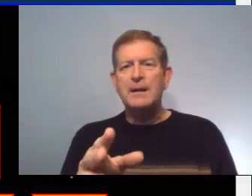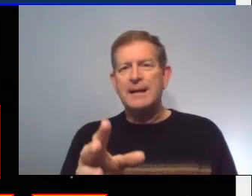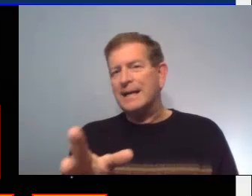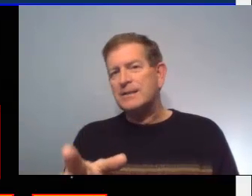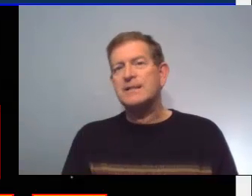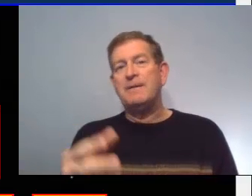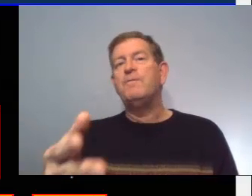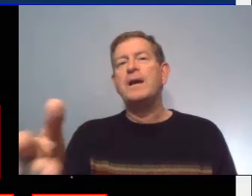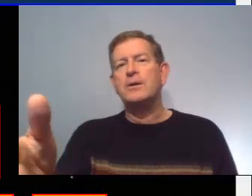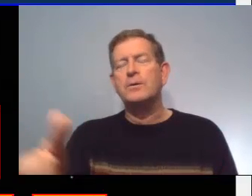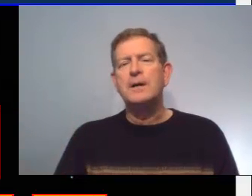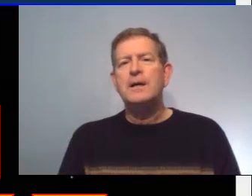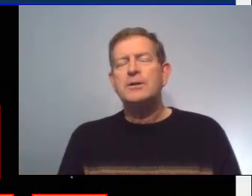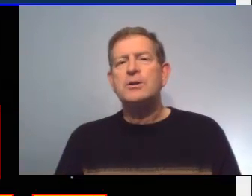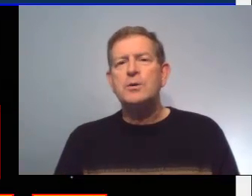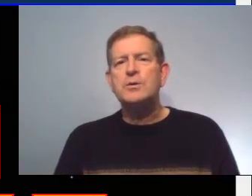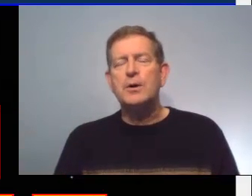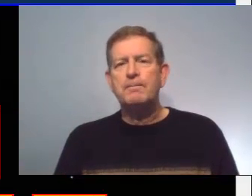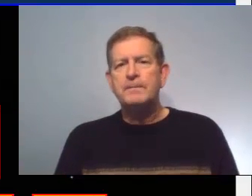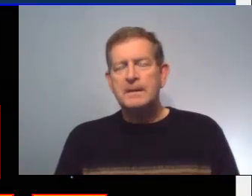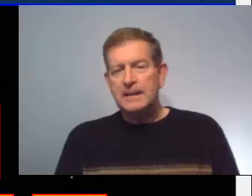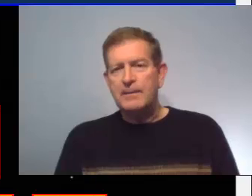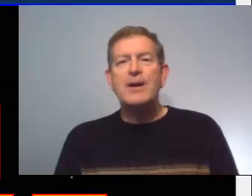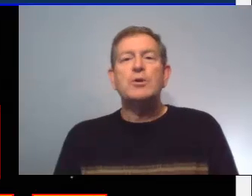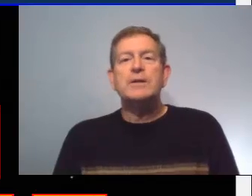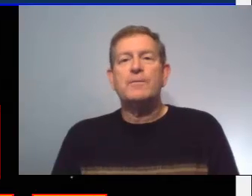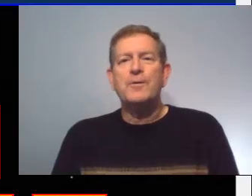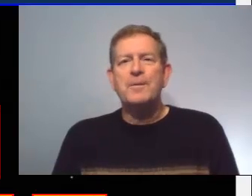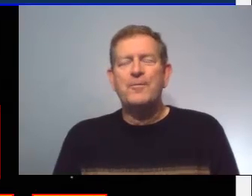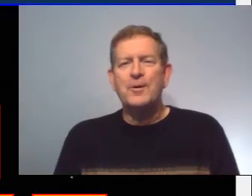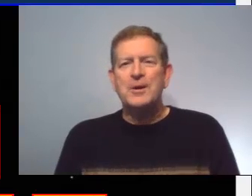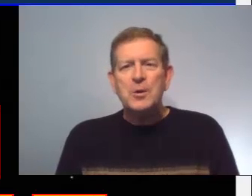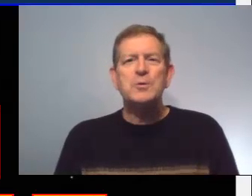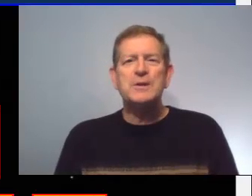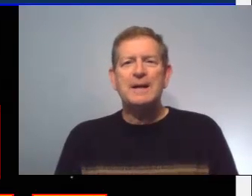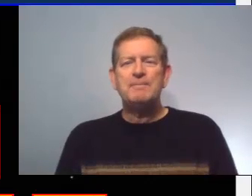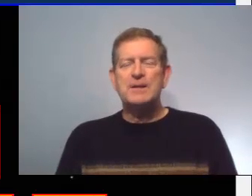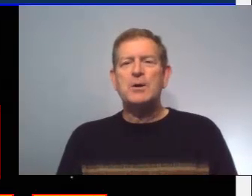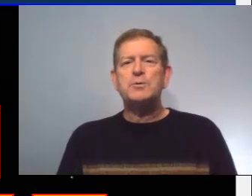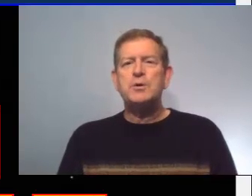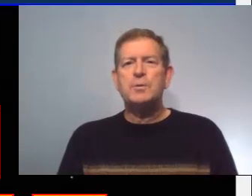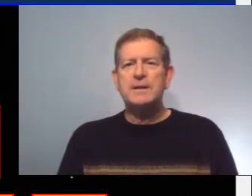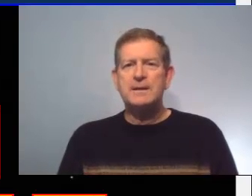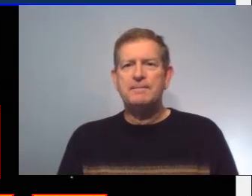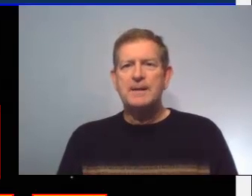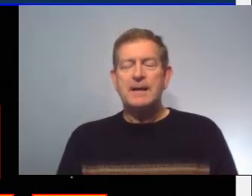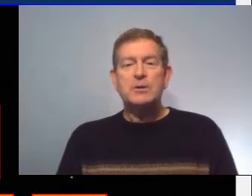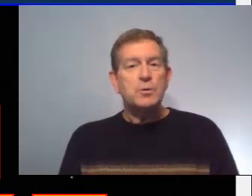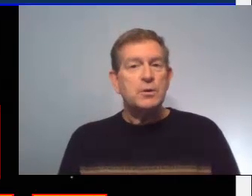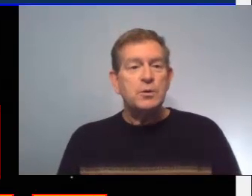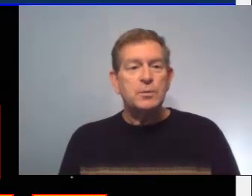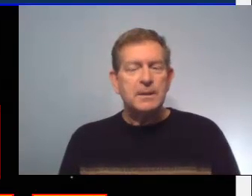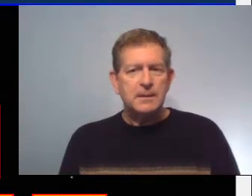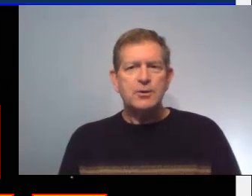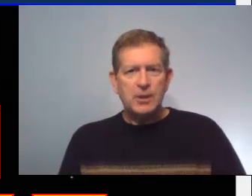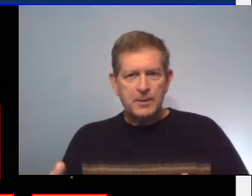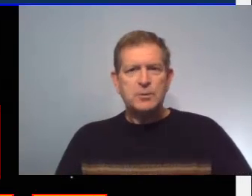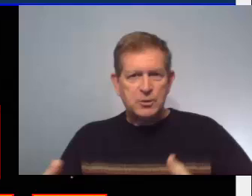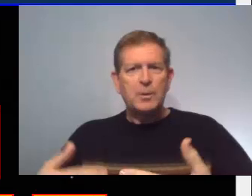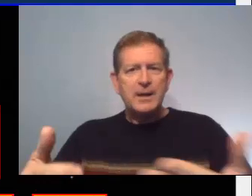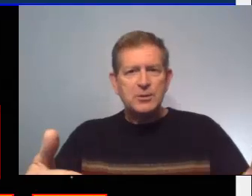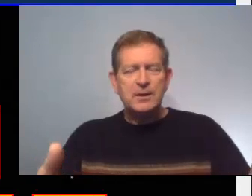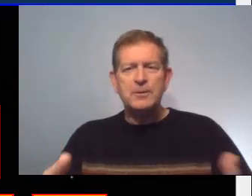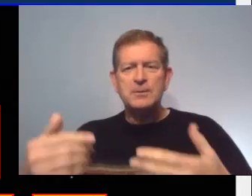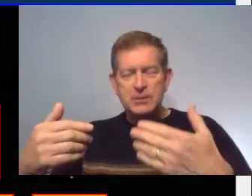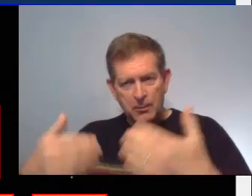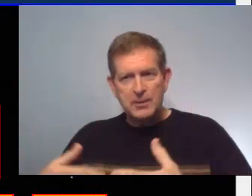speaker, in essence, invite you to do so. There actually is a verb for to use It's called tutoyer. Est-ce qu'on se tutoie? Shall we